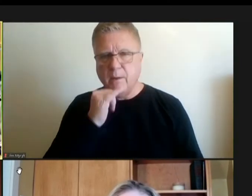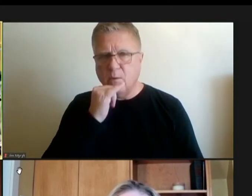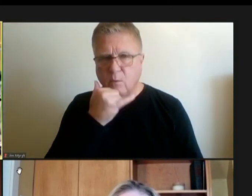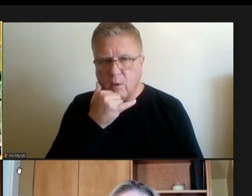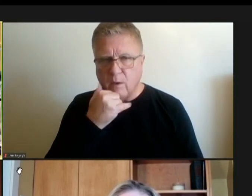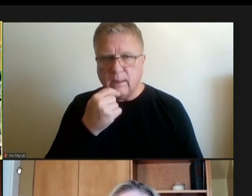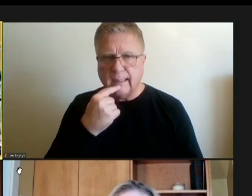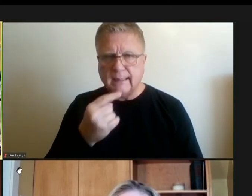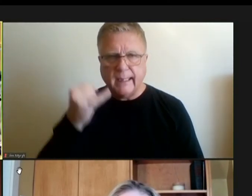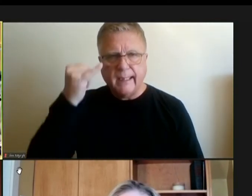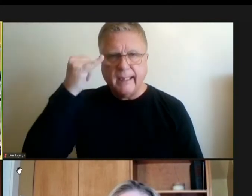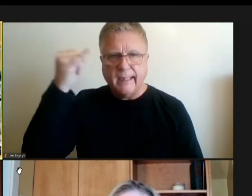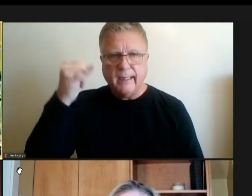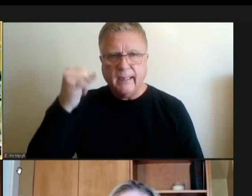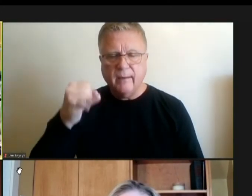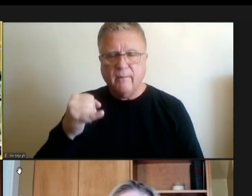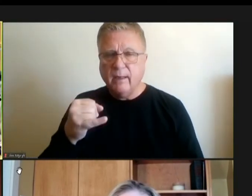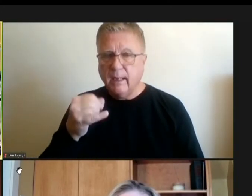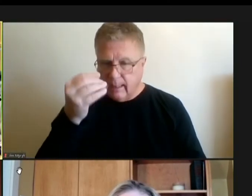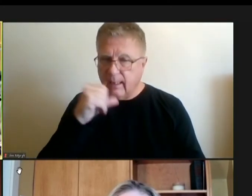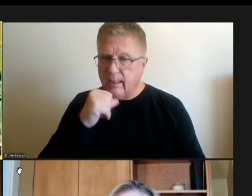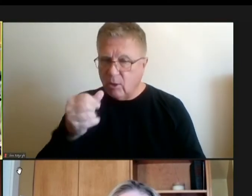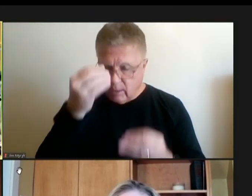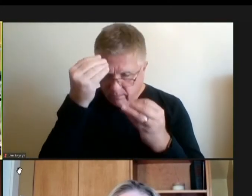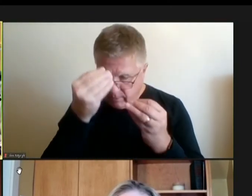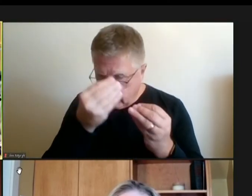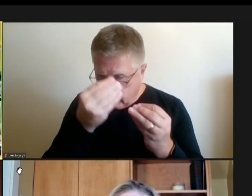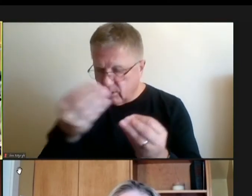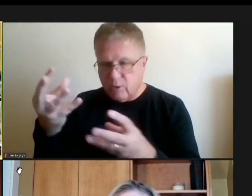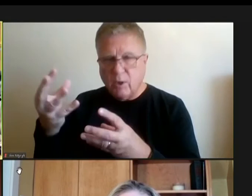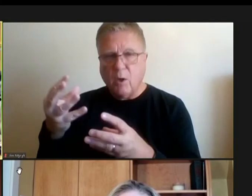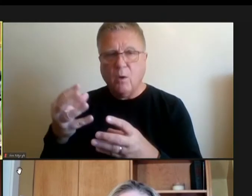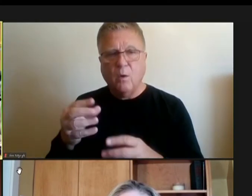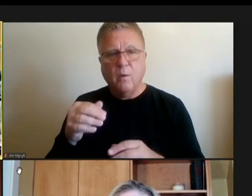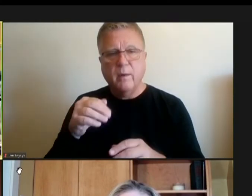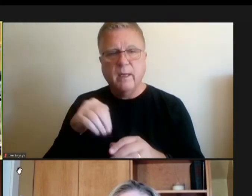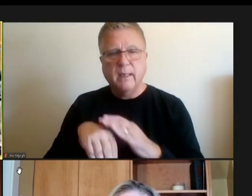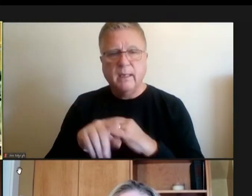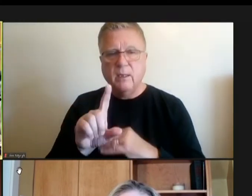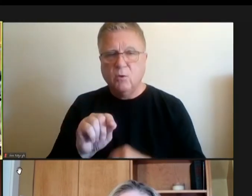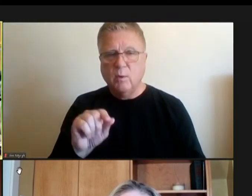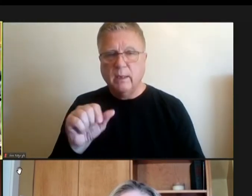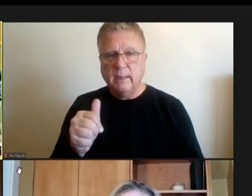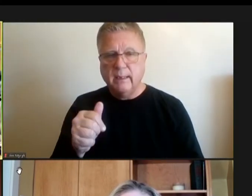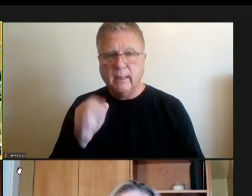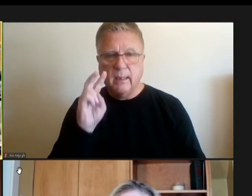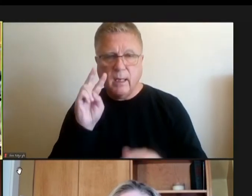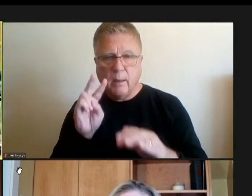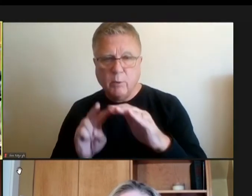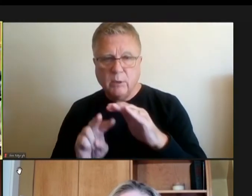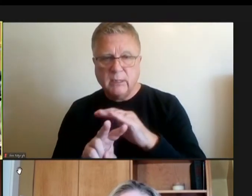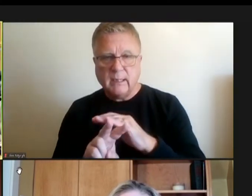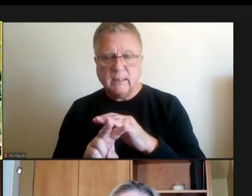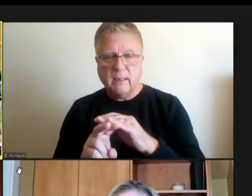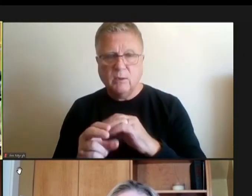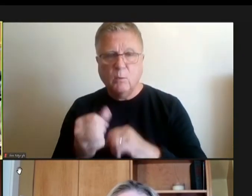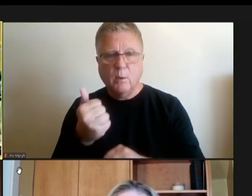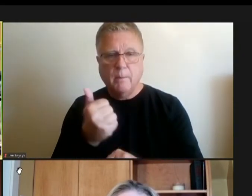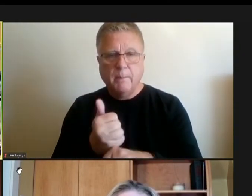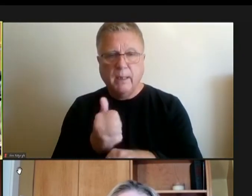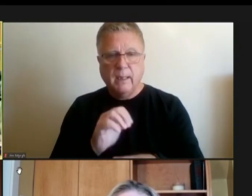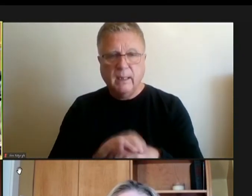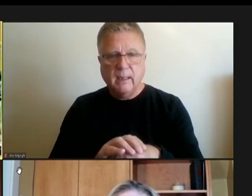I didn't acknowledge that in 2010, our projections based on